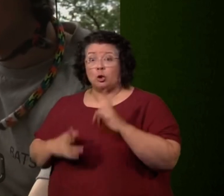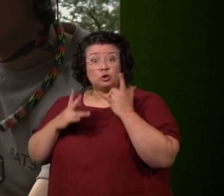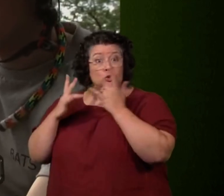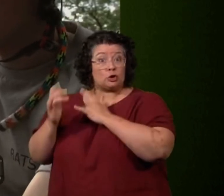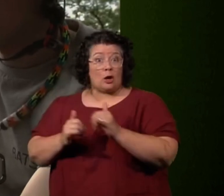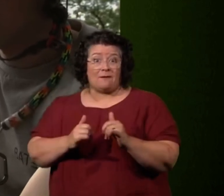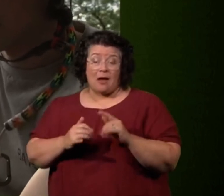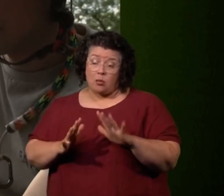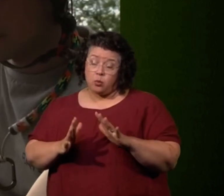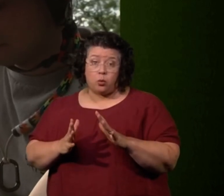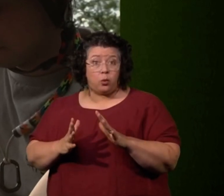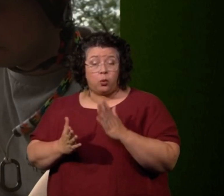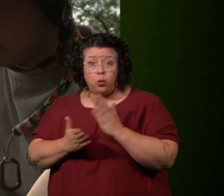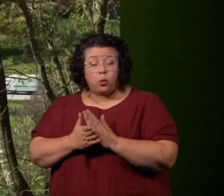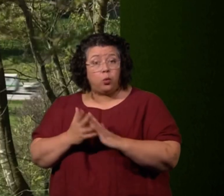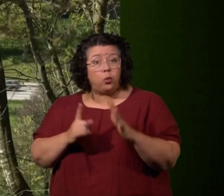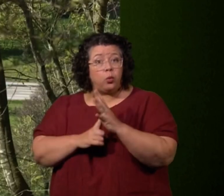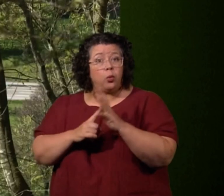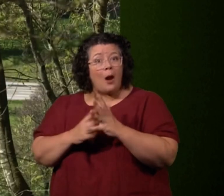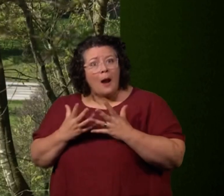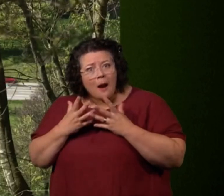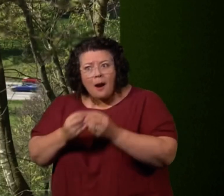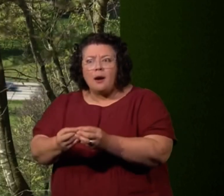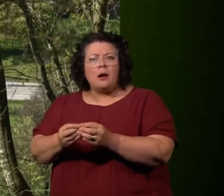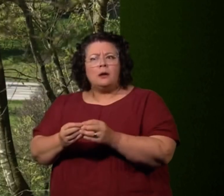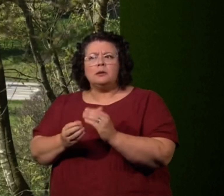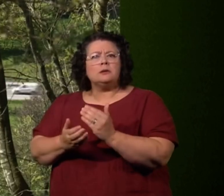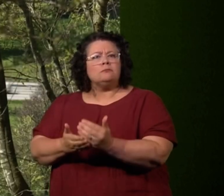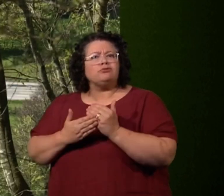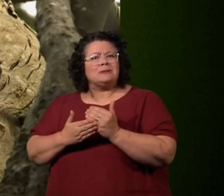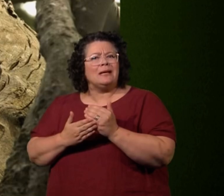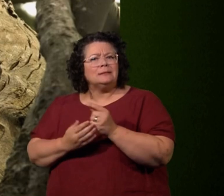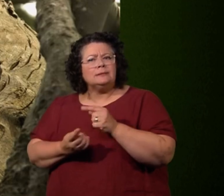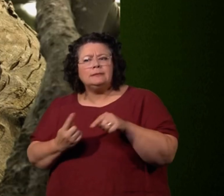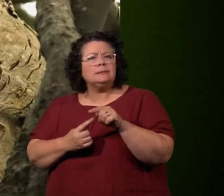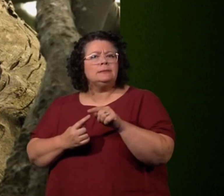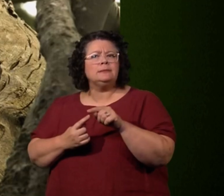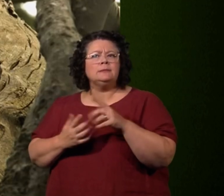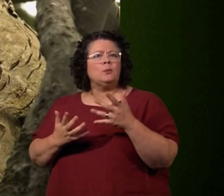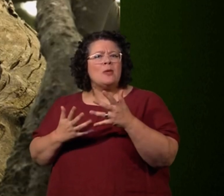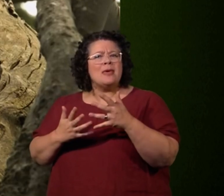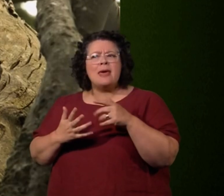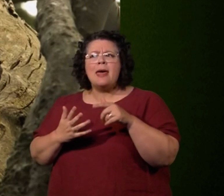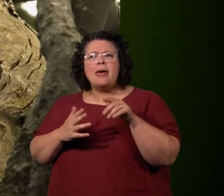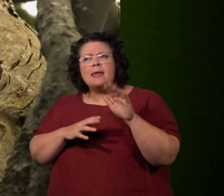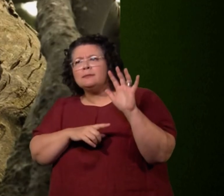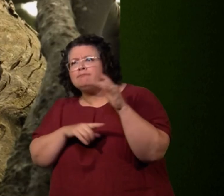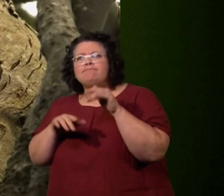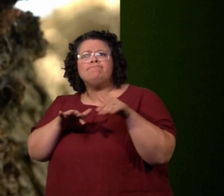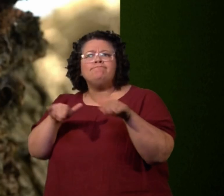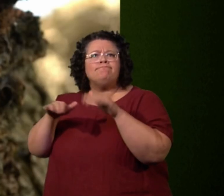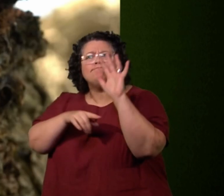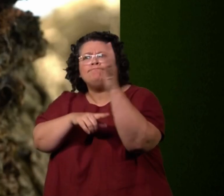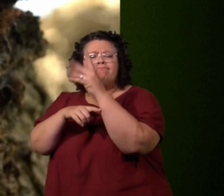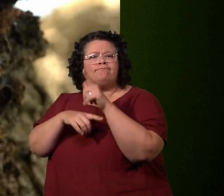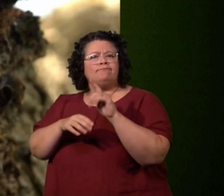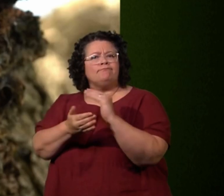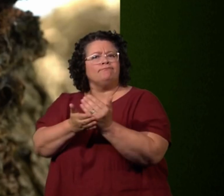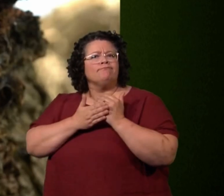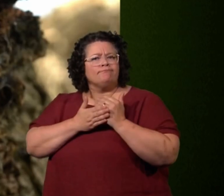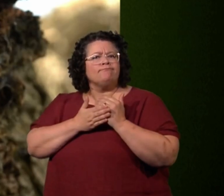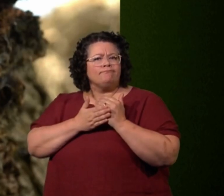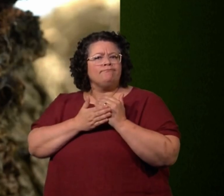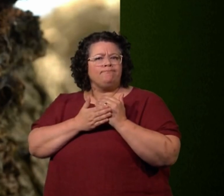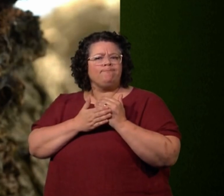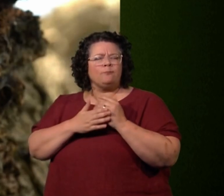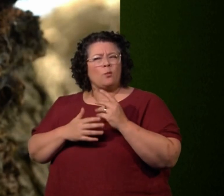of roosting bats and their nesting sites. But as land use changes and more veteran trees are felled, these natural cracks